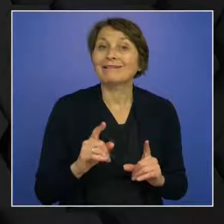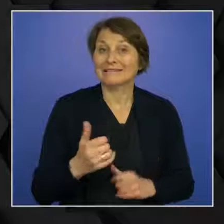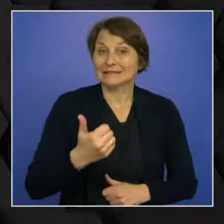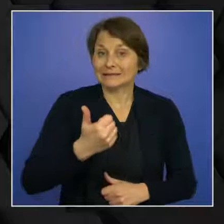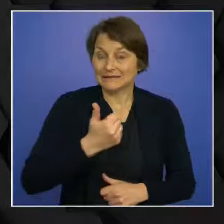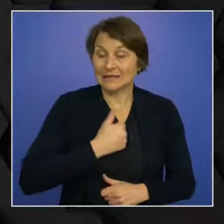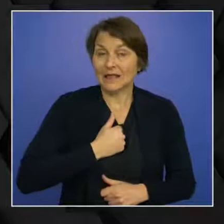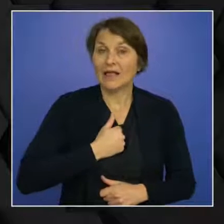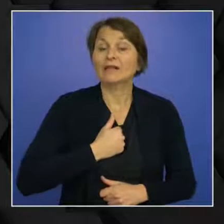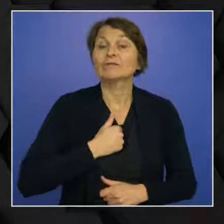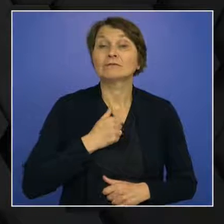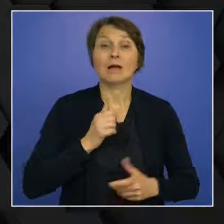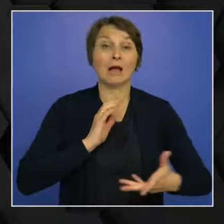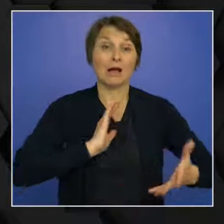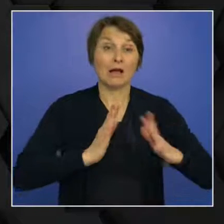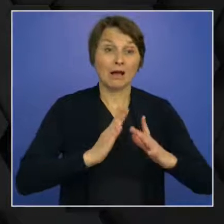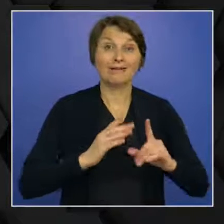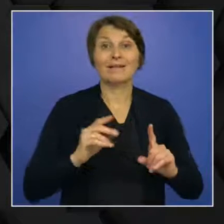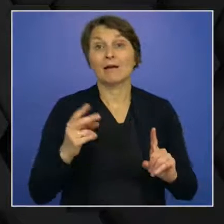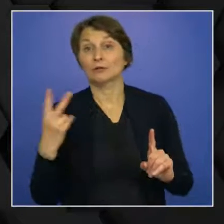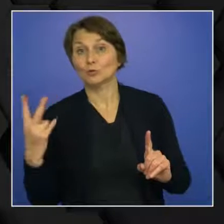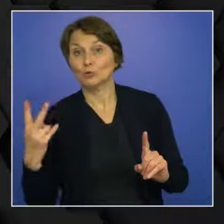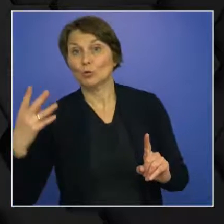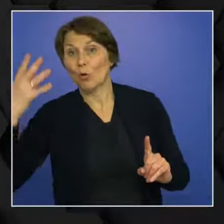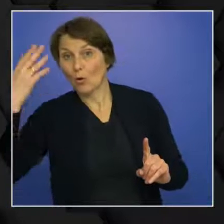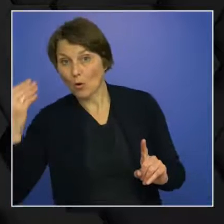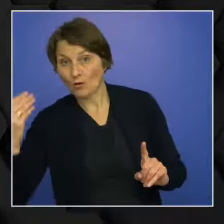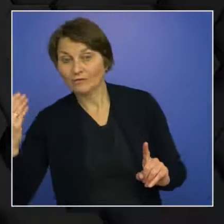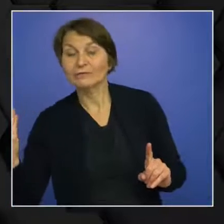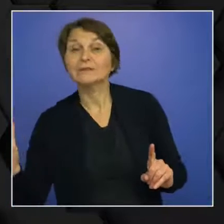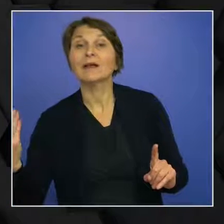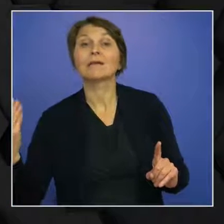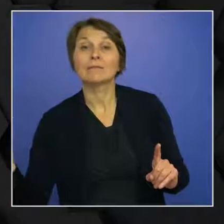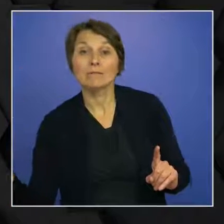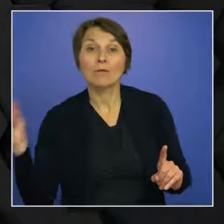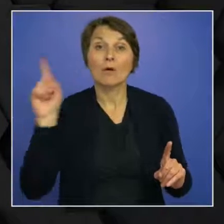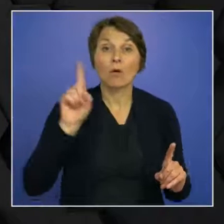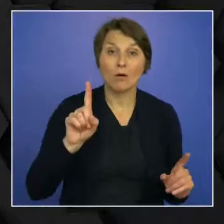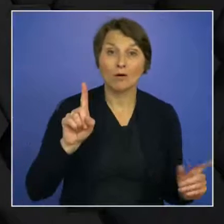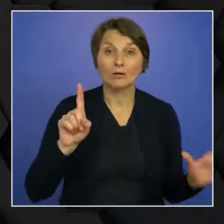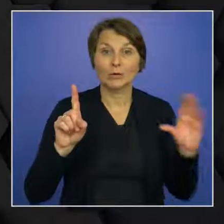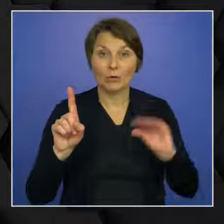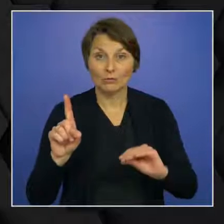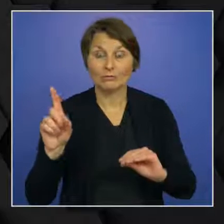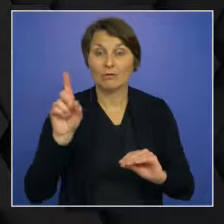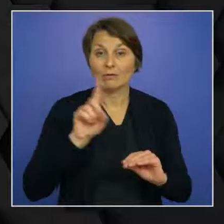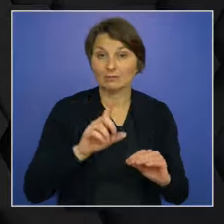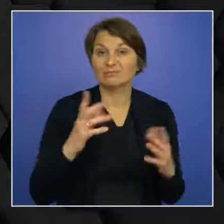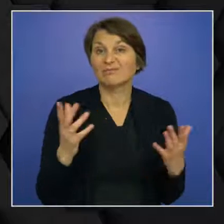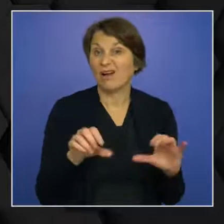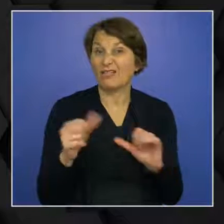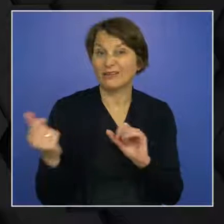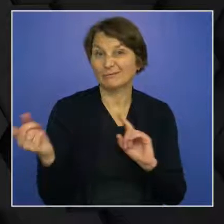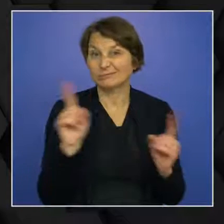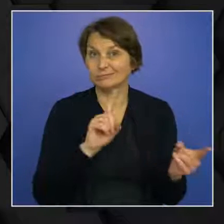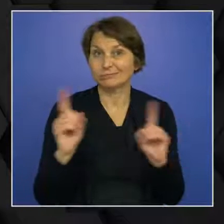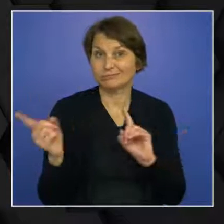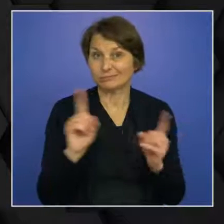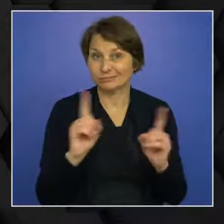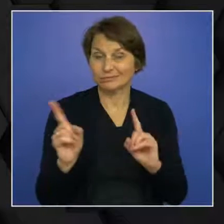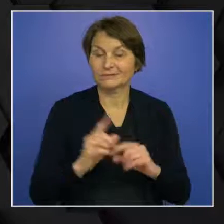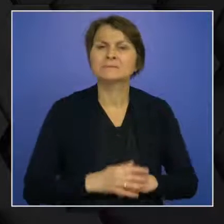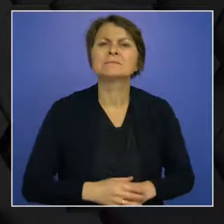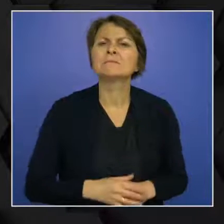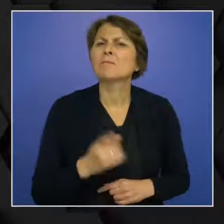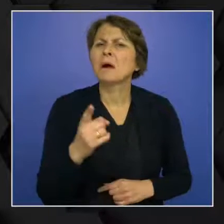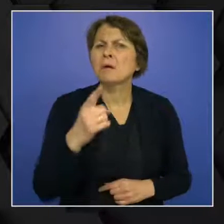work. Oh, interesting. Okay, cool. Yeah. Okay, so what if someone doesn't want to use Teams? They want to use like this cool platform that Rory has